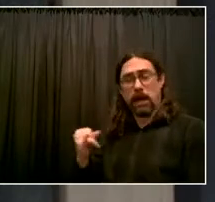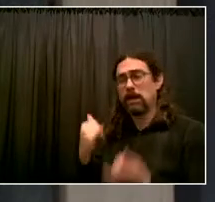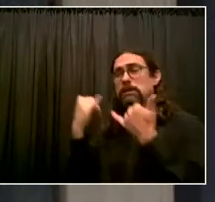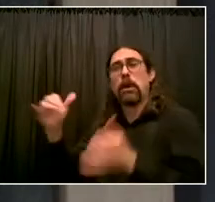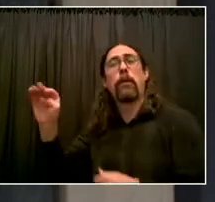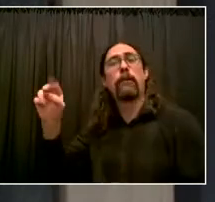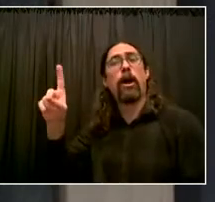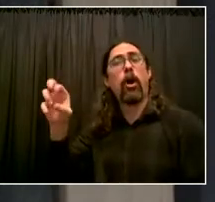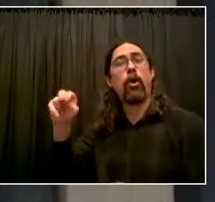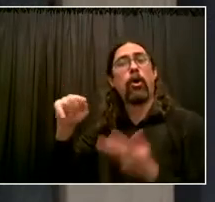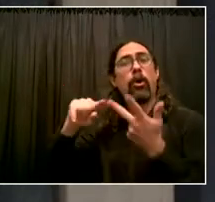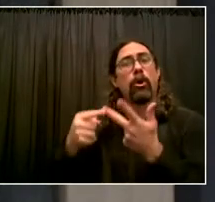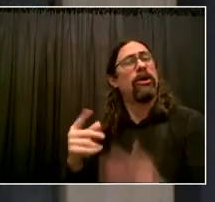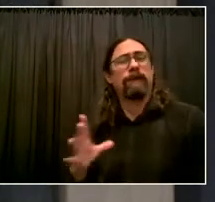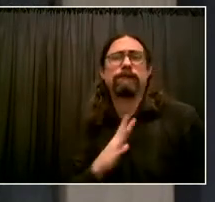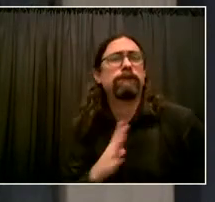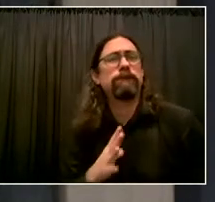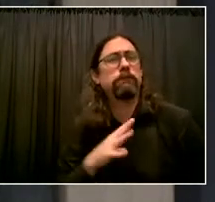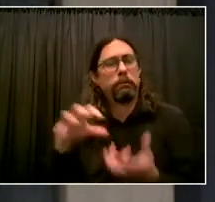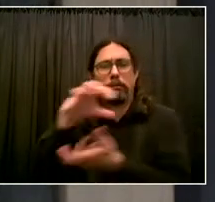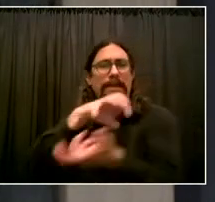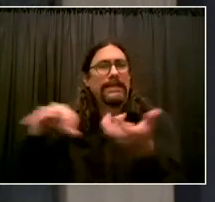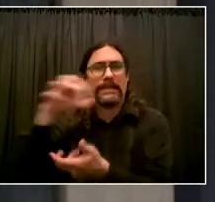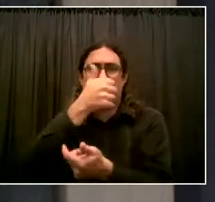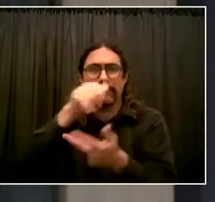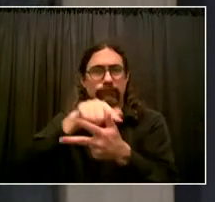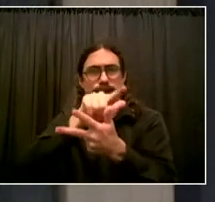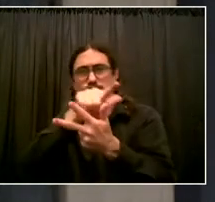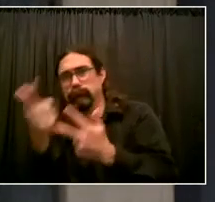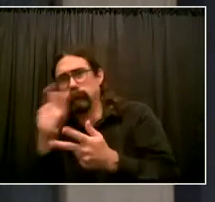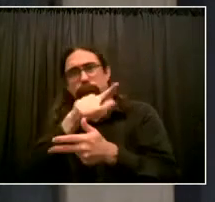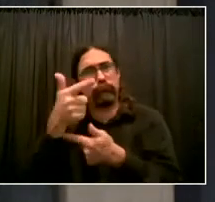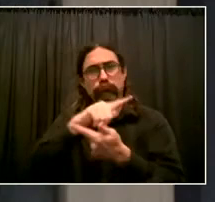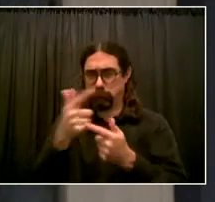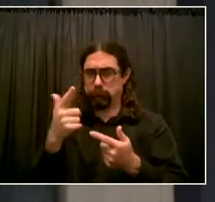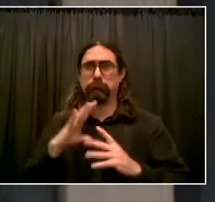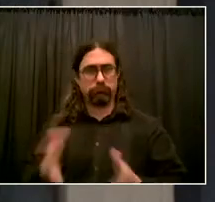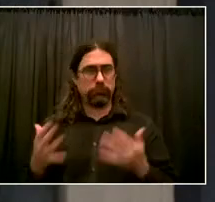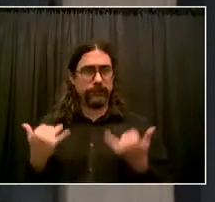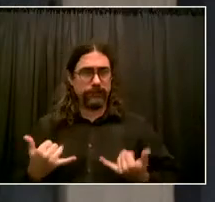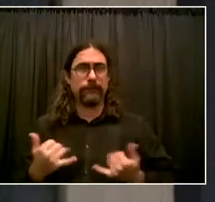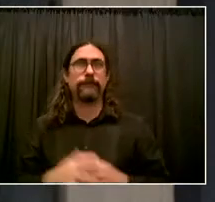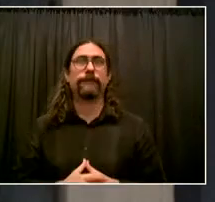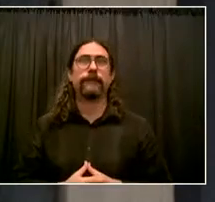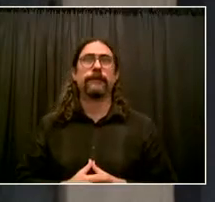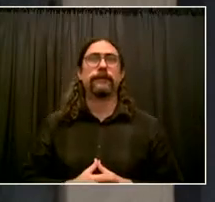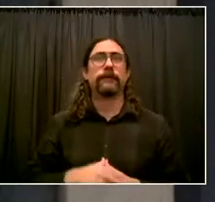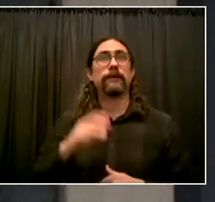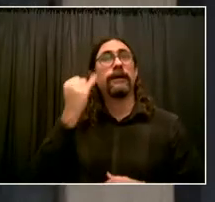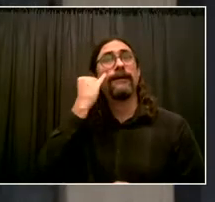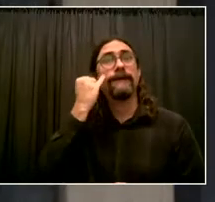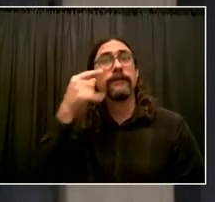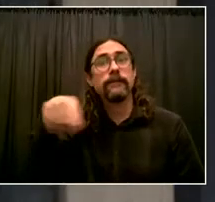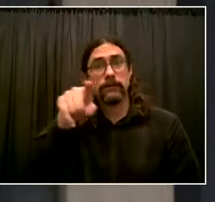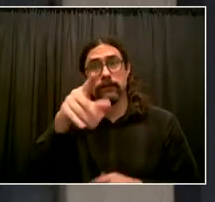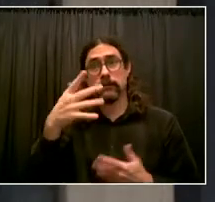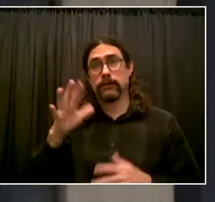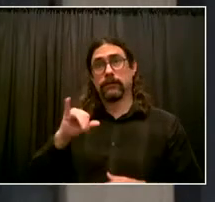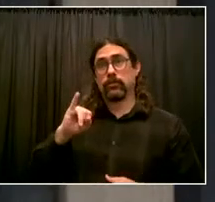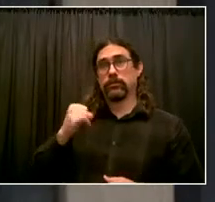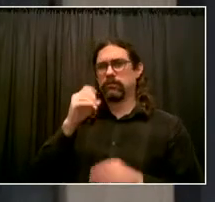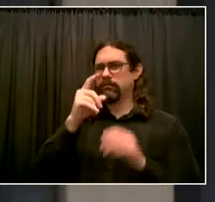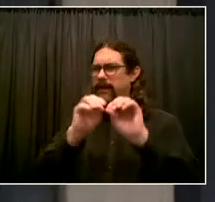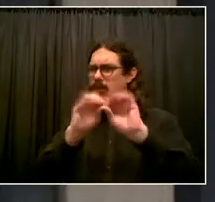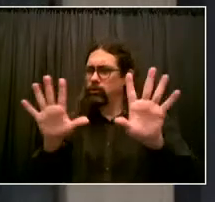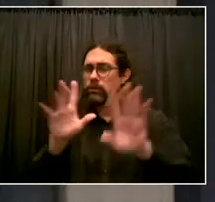vaccine types, and while the science is not settled about which booster is best, some evidence suggests that a Moderna